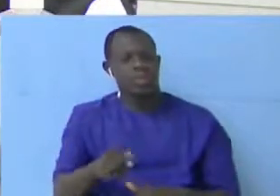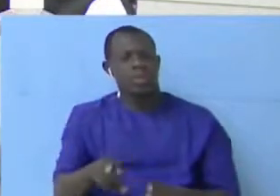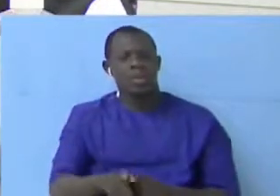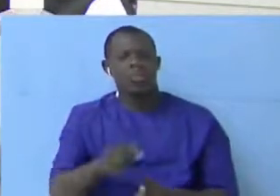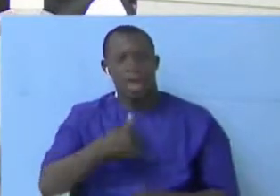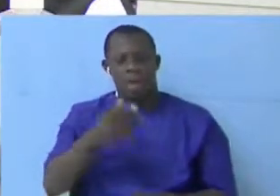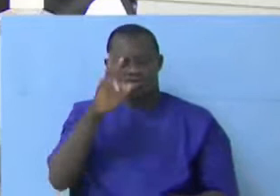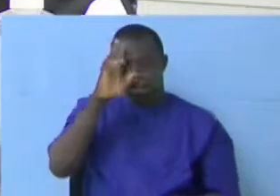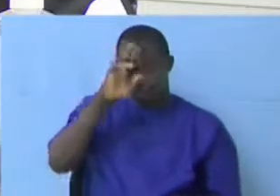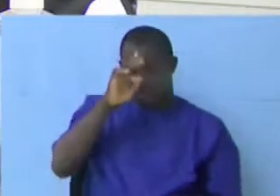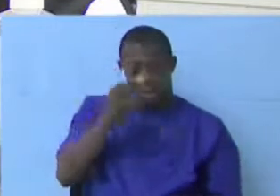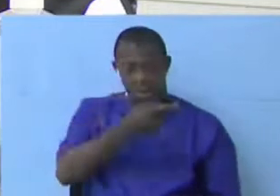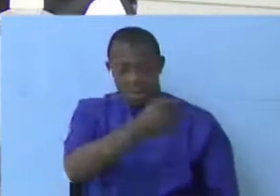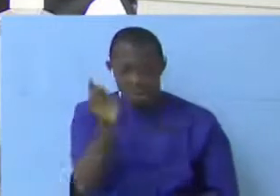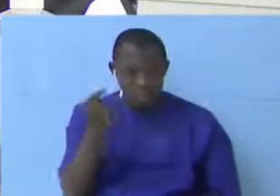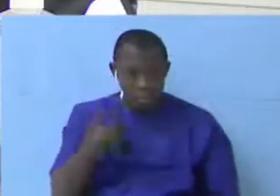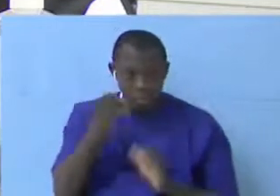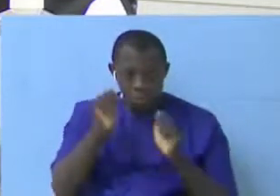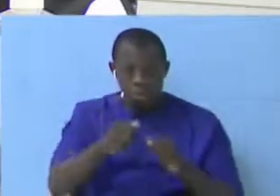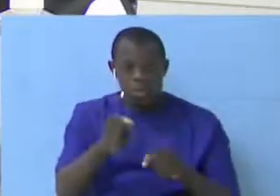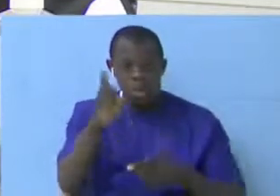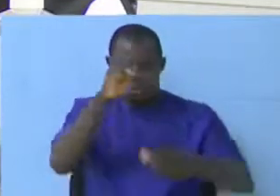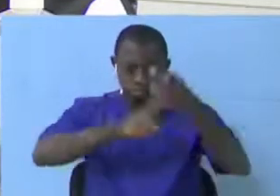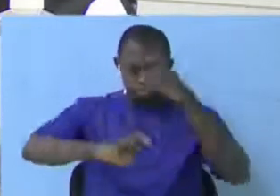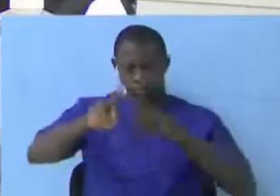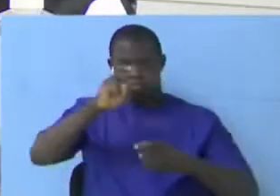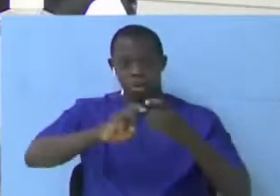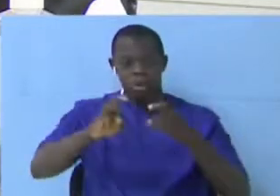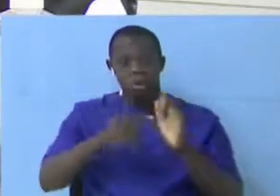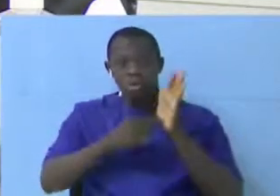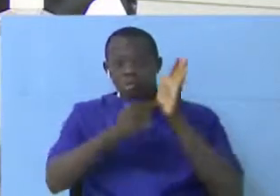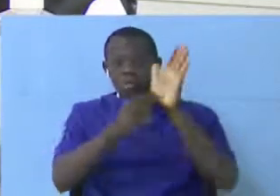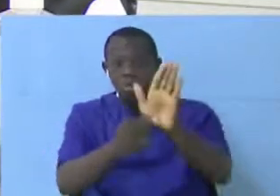would doubt if these people will surface anywhere again in their lives.